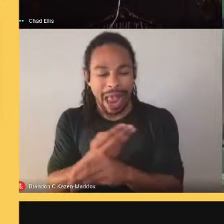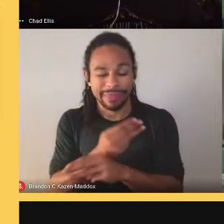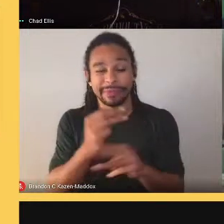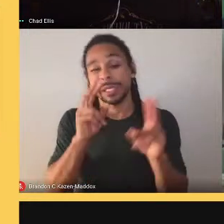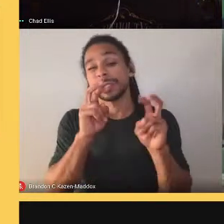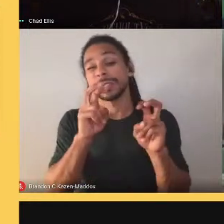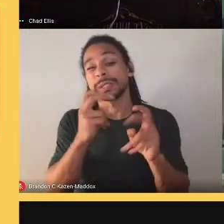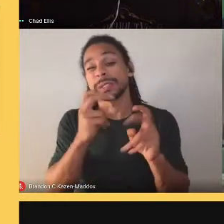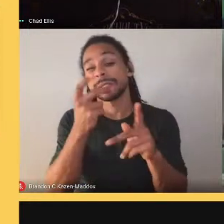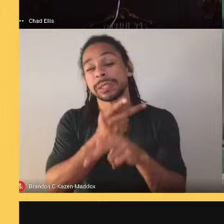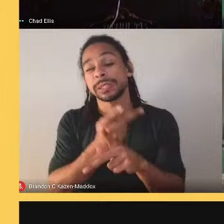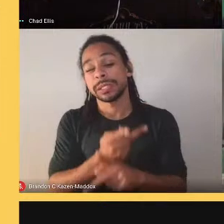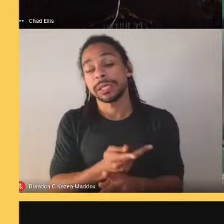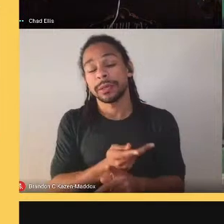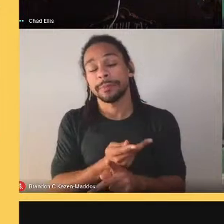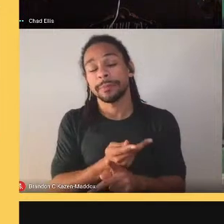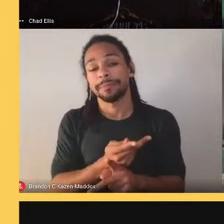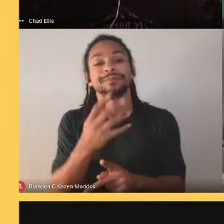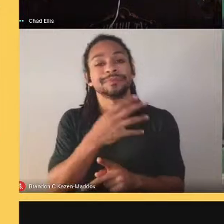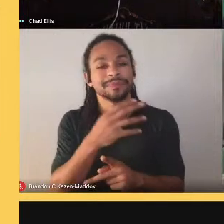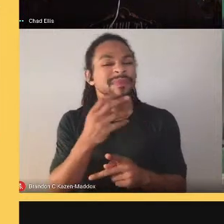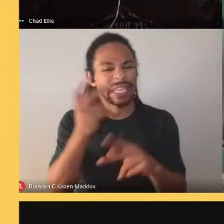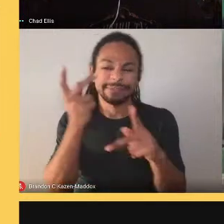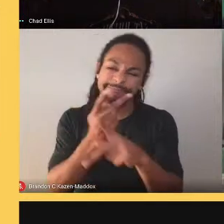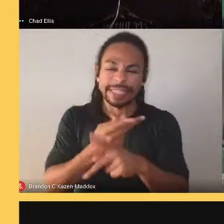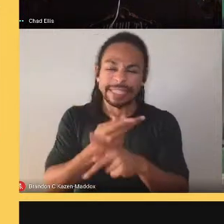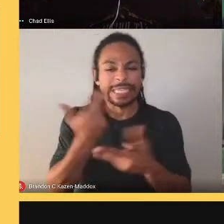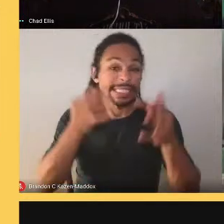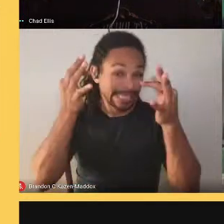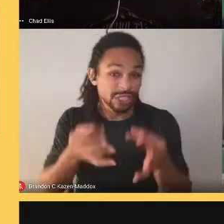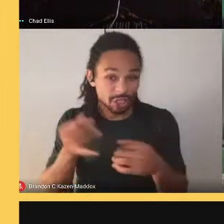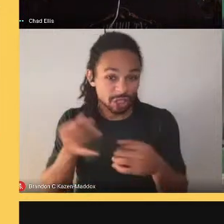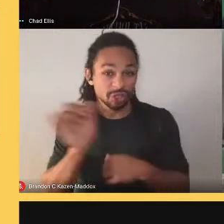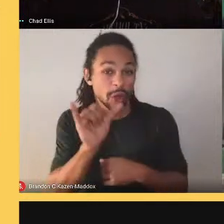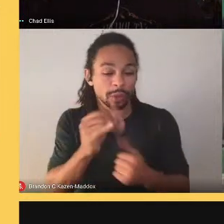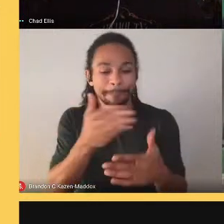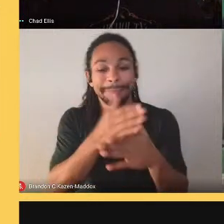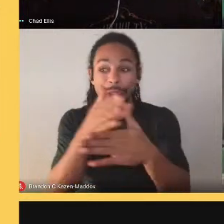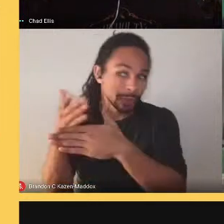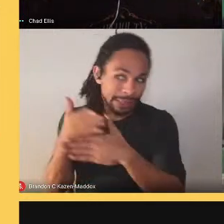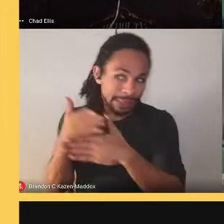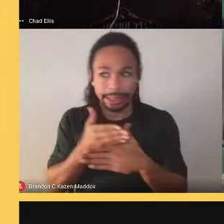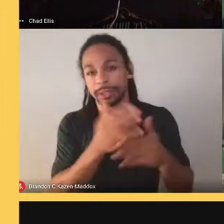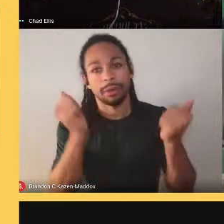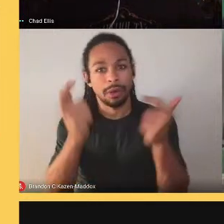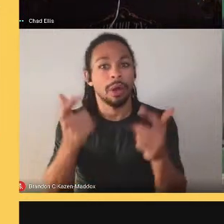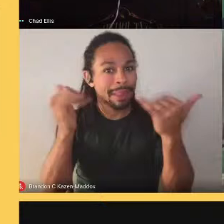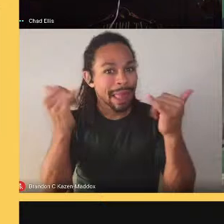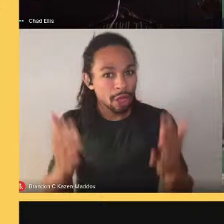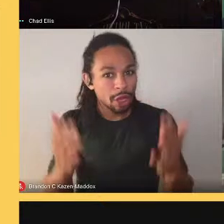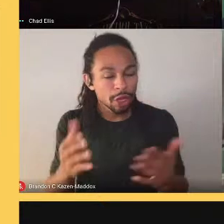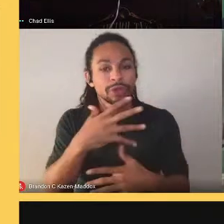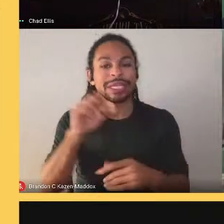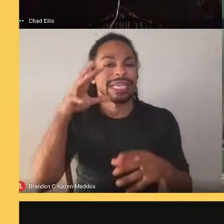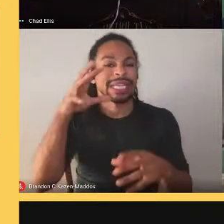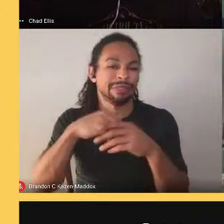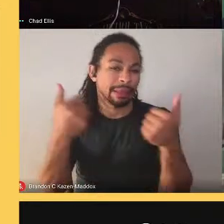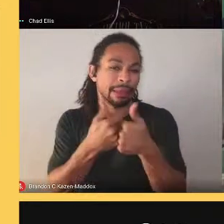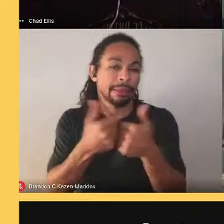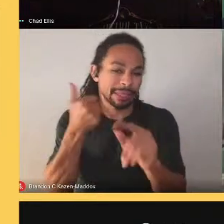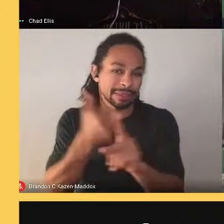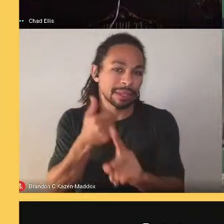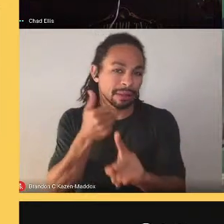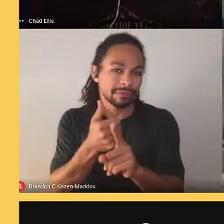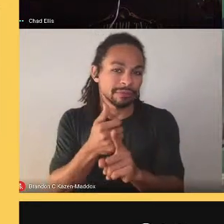and calculating decisions between the players and in the gameplay, right? And I don't think